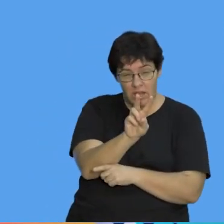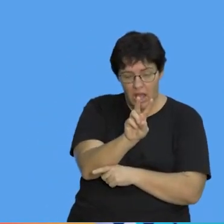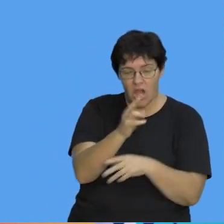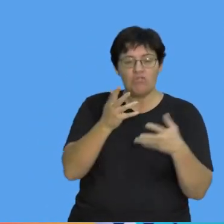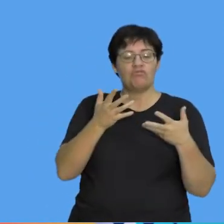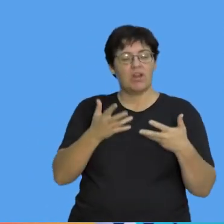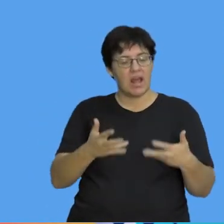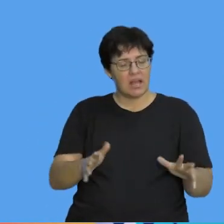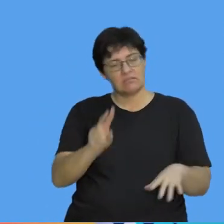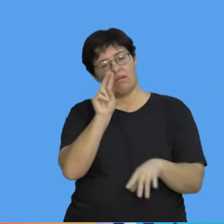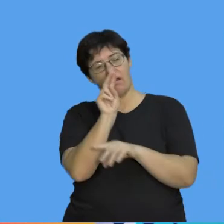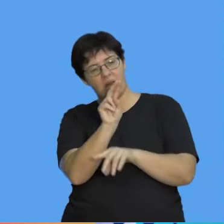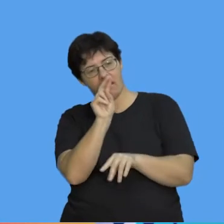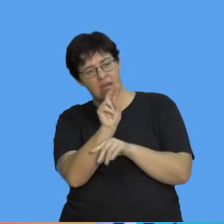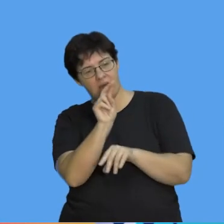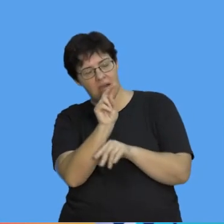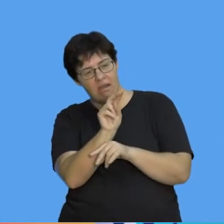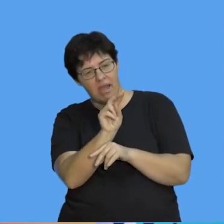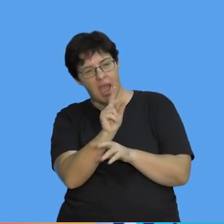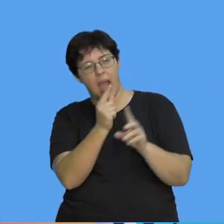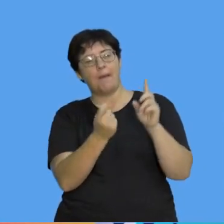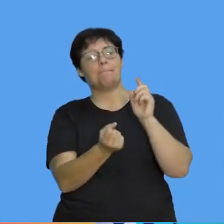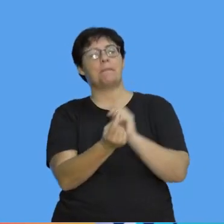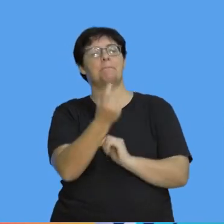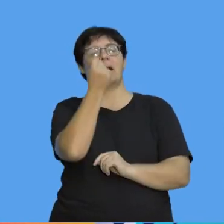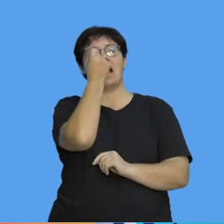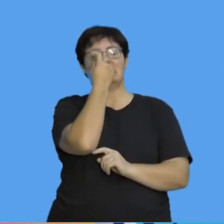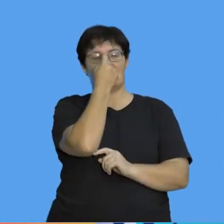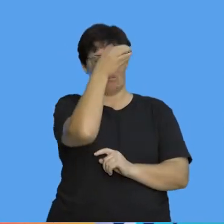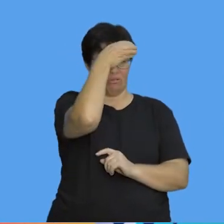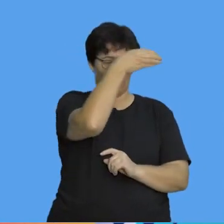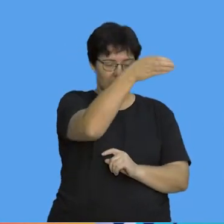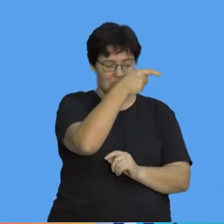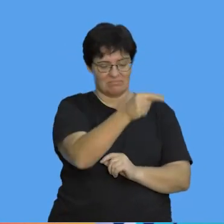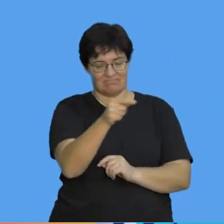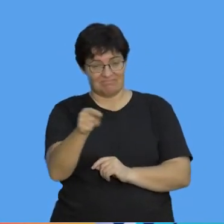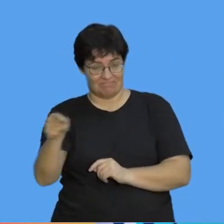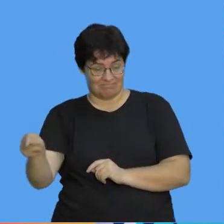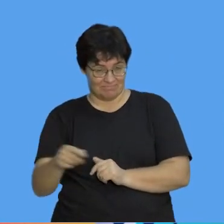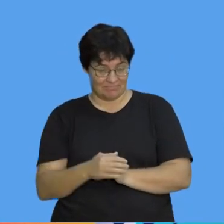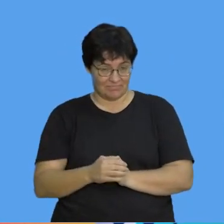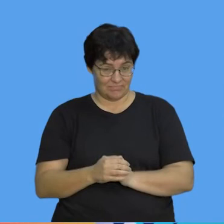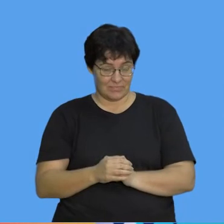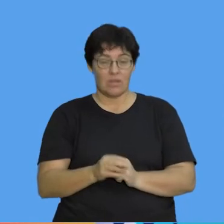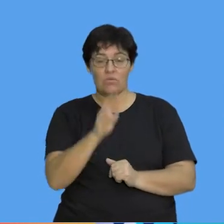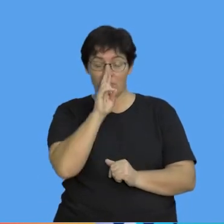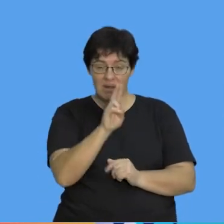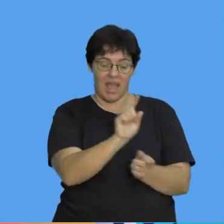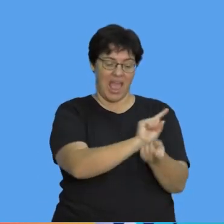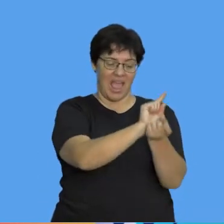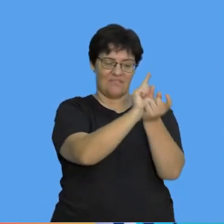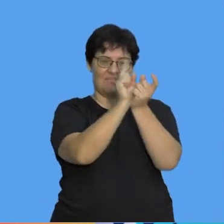relax and keep watching and seeing if you can understand the different concepts of the plants. Remember, we're looking at